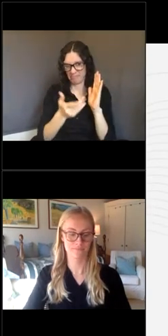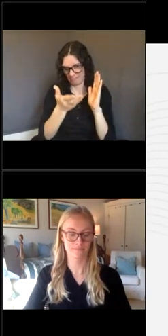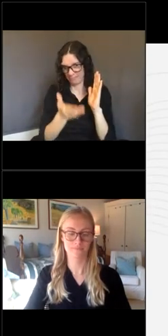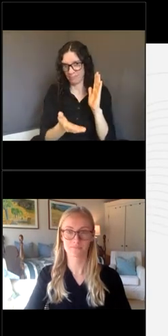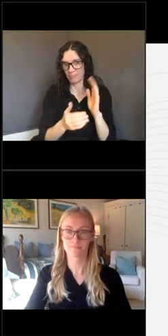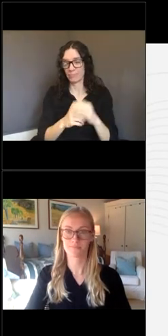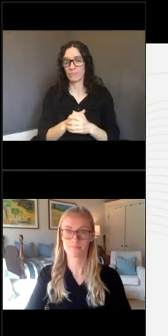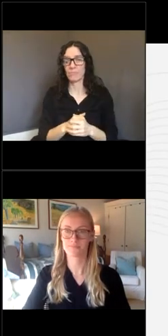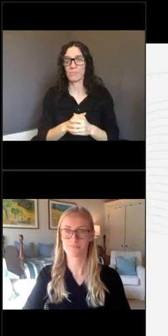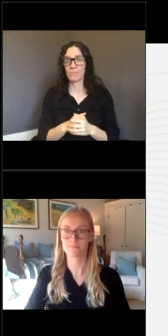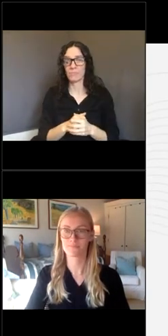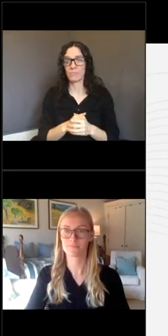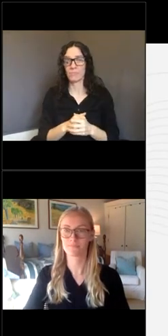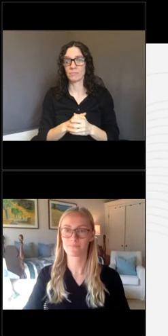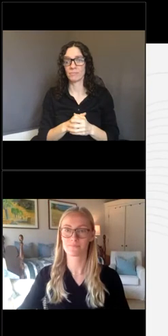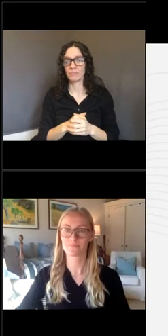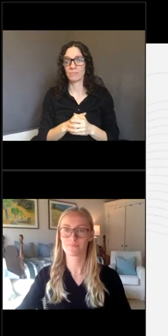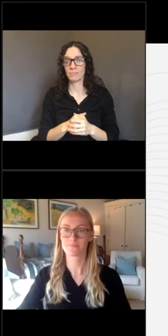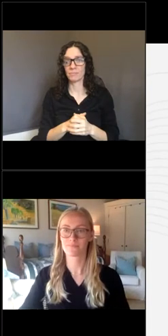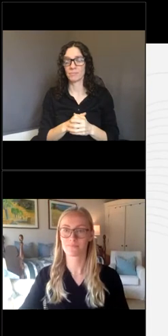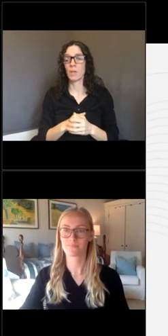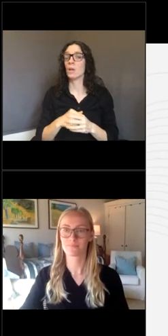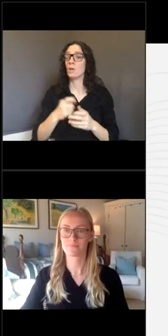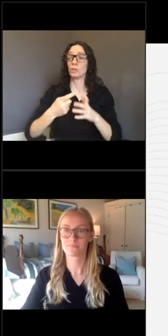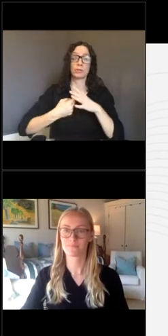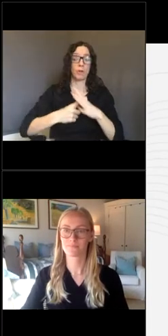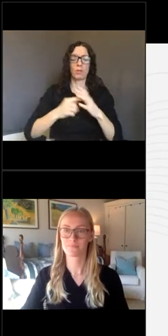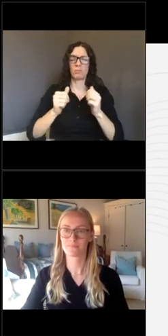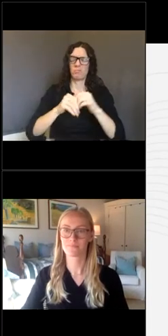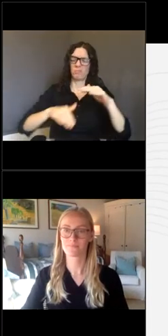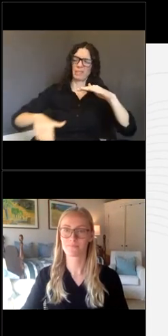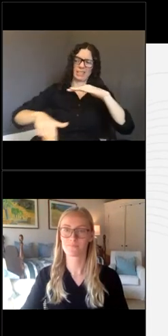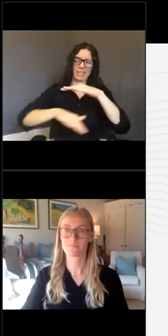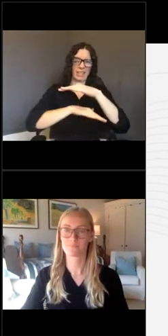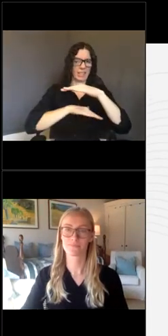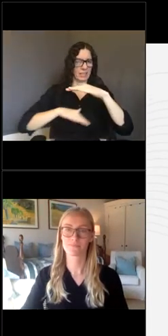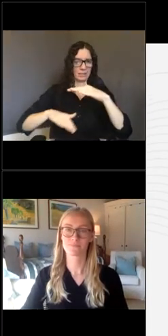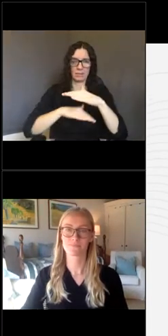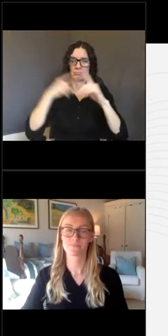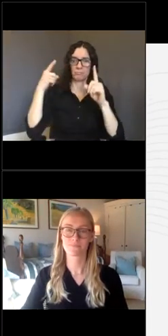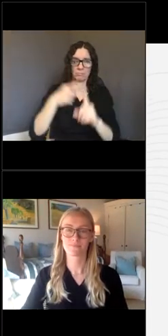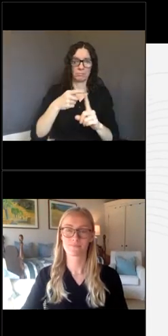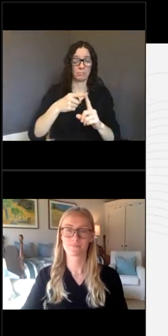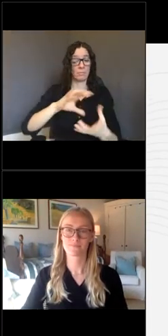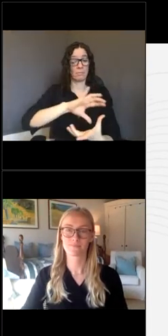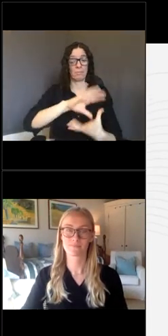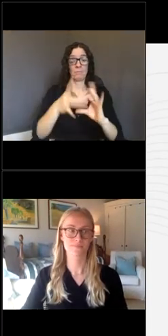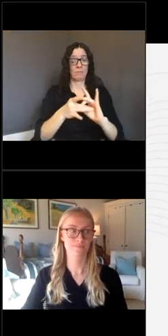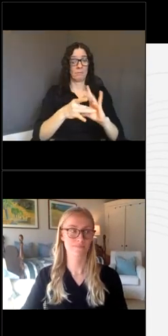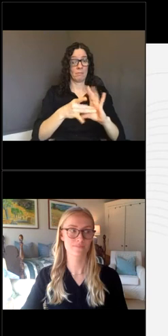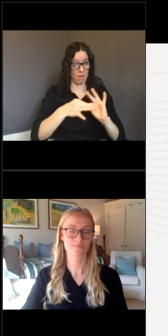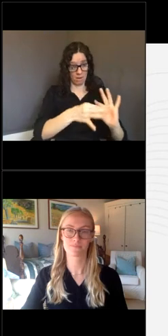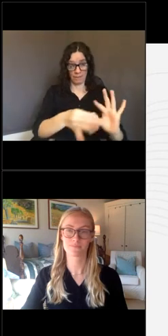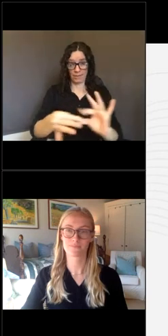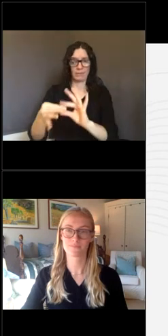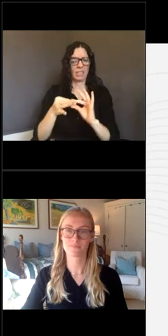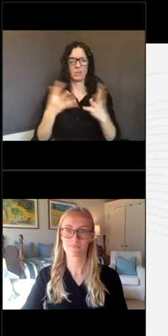the basics on what is ecological connectivity. We then will